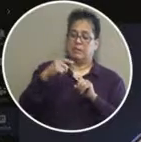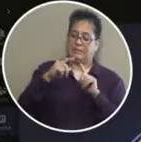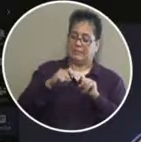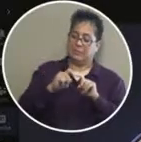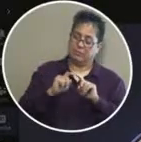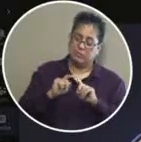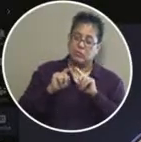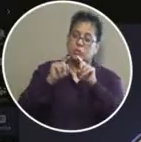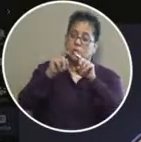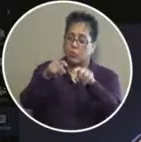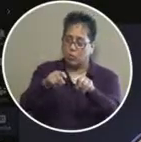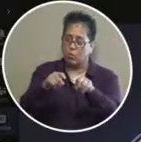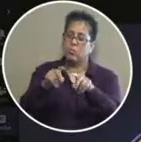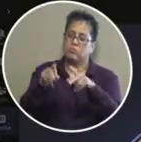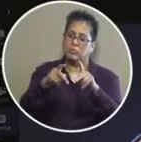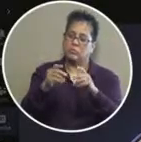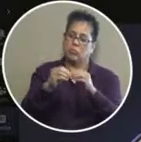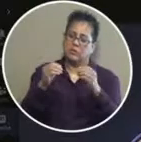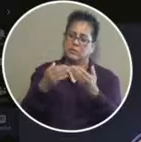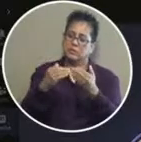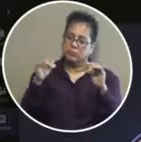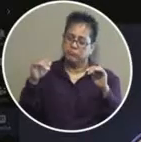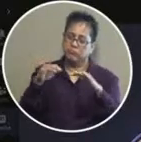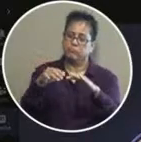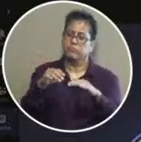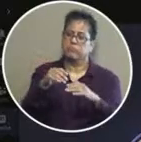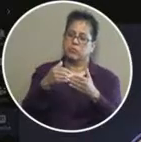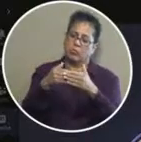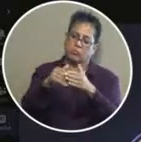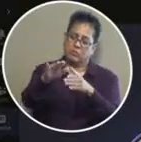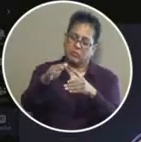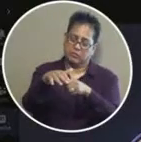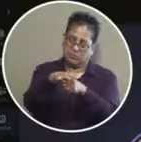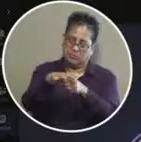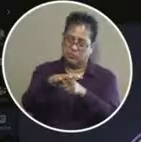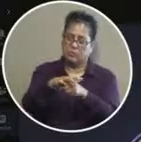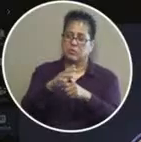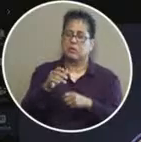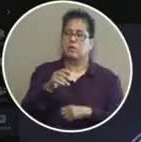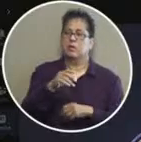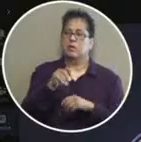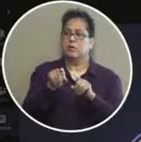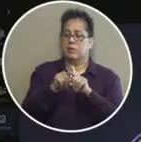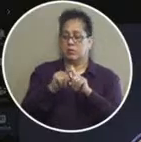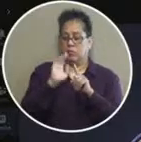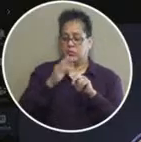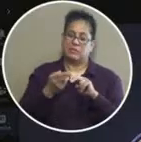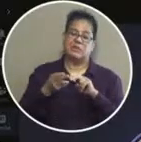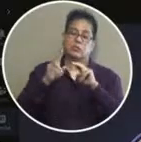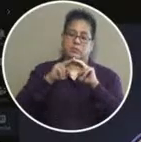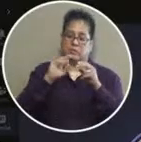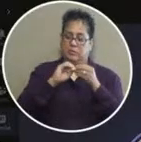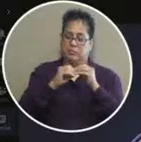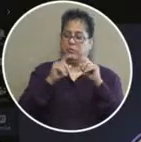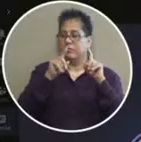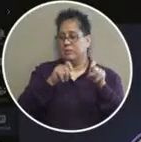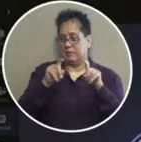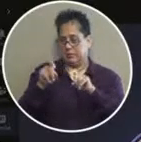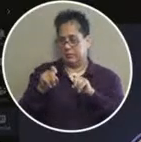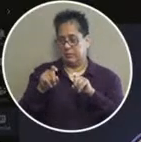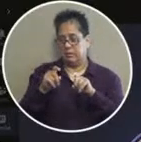we could have a number as to how much that has helped increase the testing in a percentage sort of